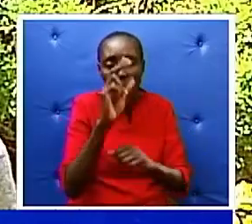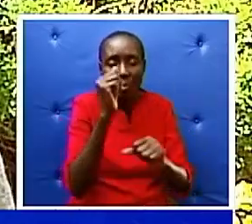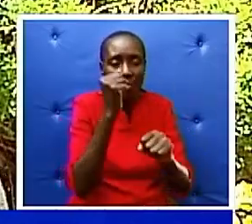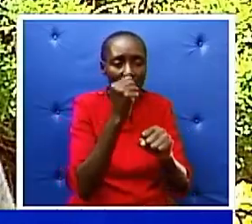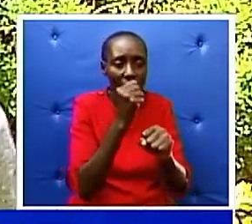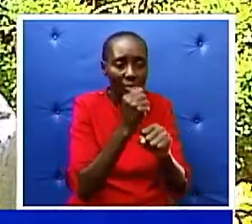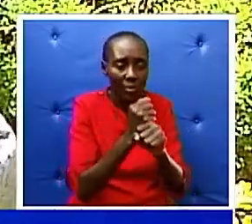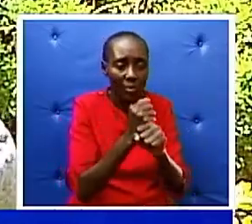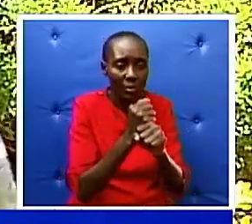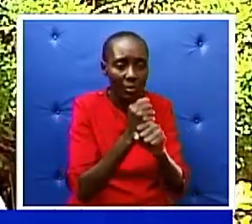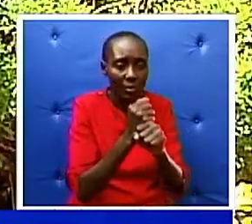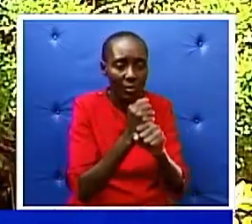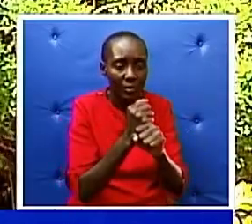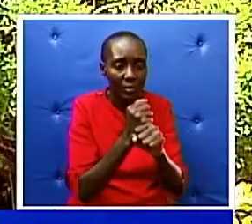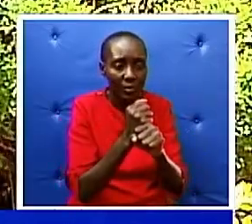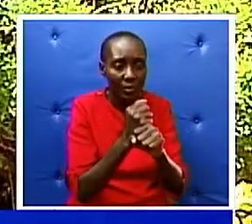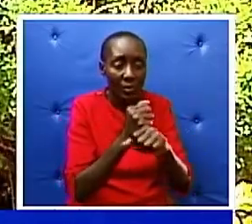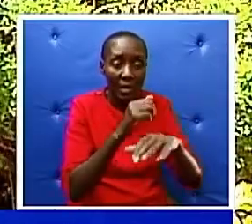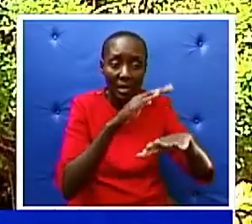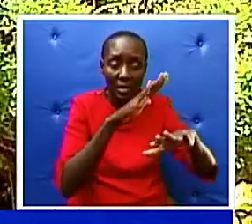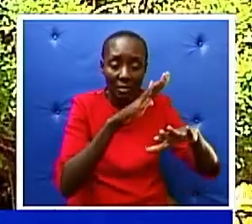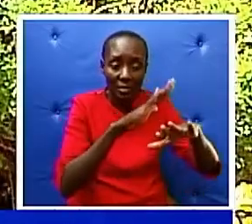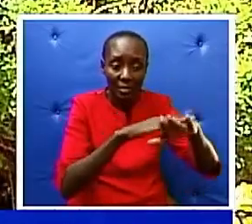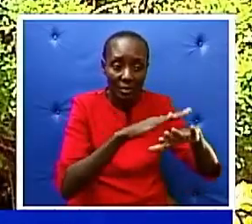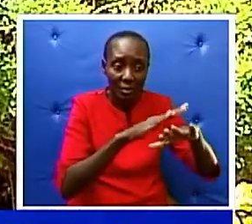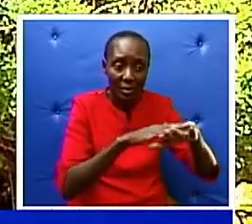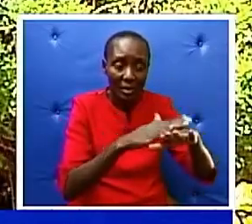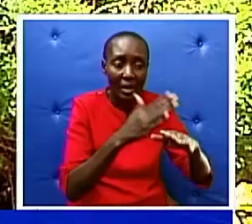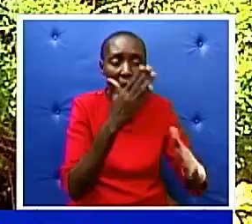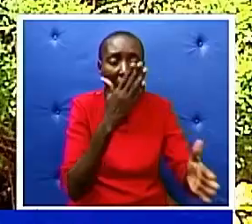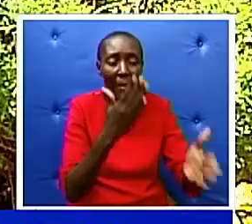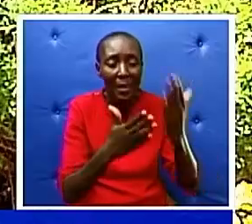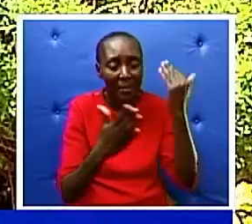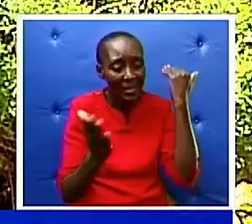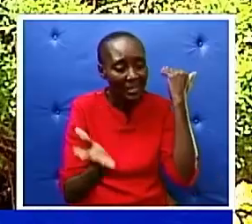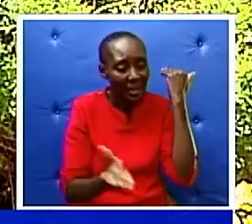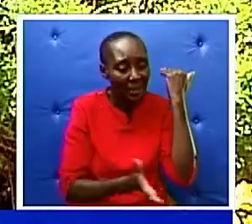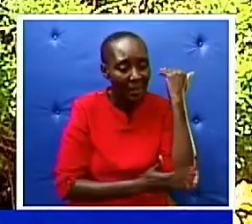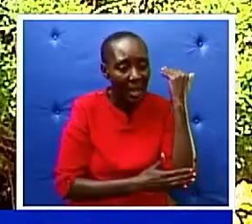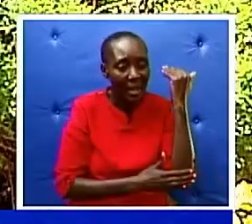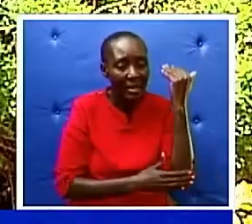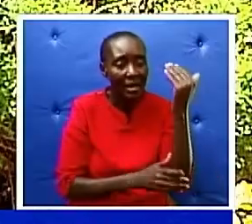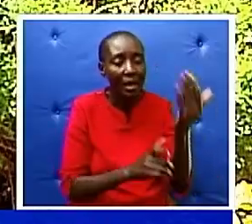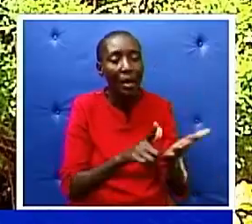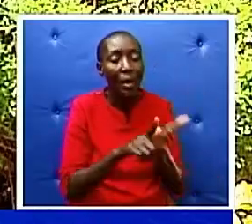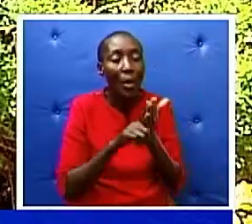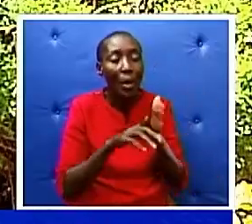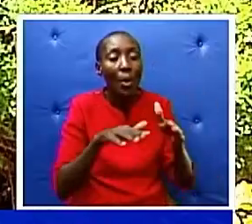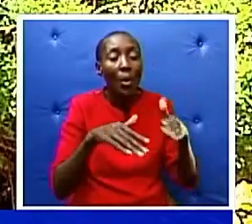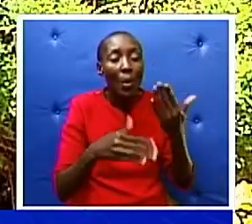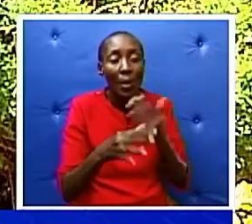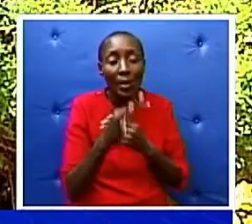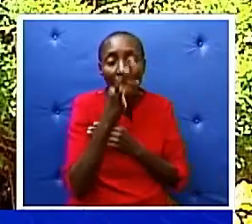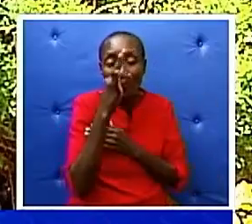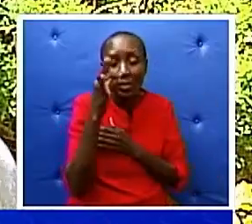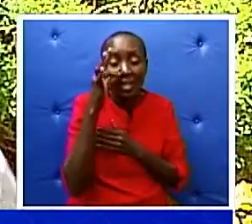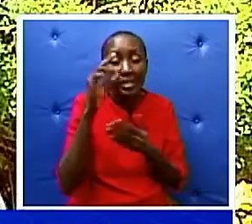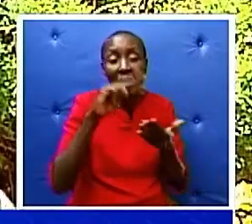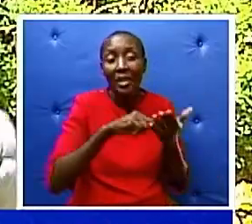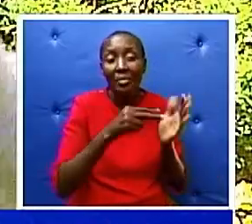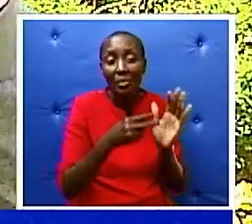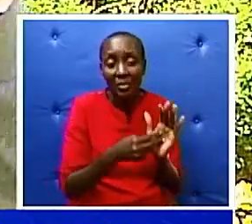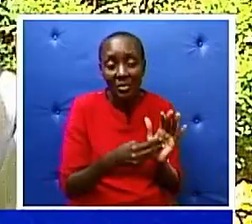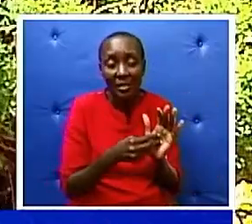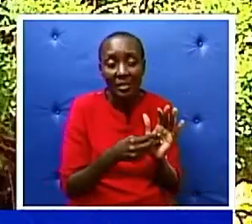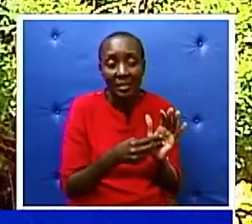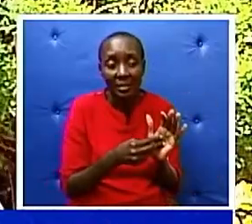is quote-unquote good is either a bad debt or it was Kibaki's project to begin with. Mm-hmm. It's a narrative